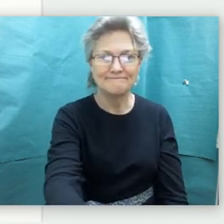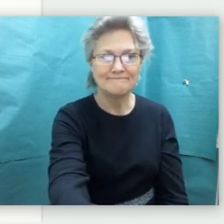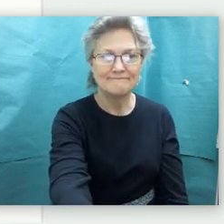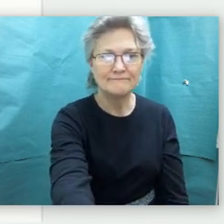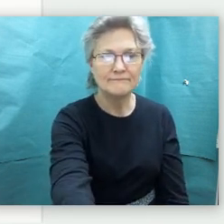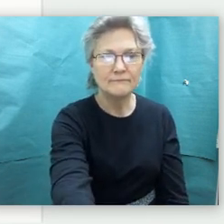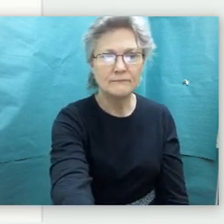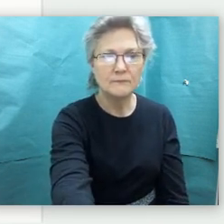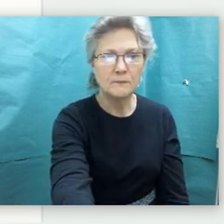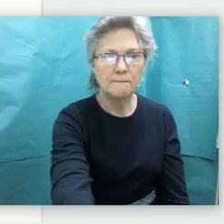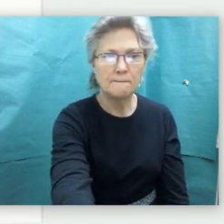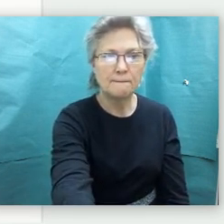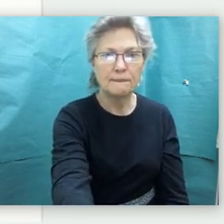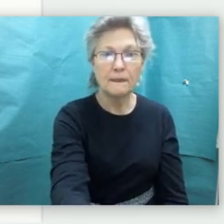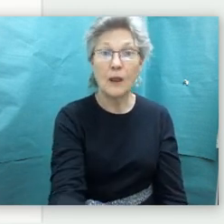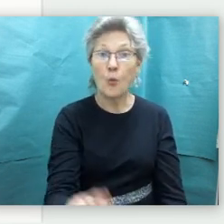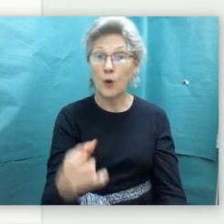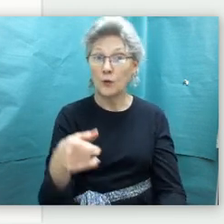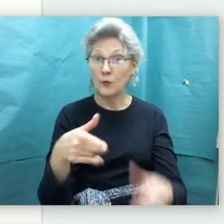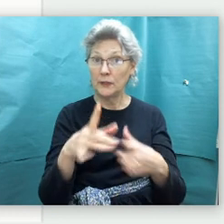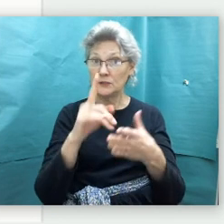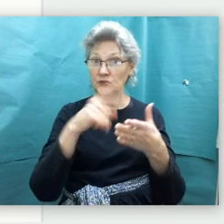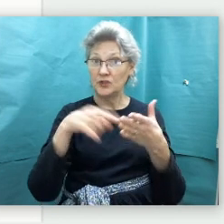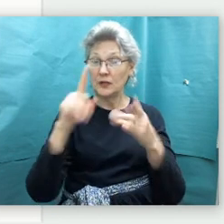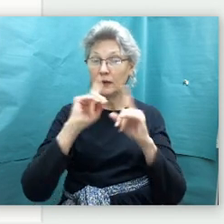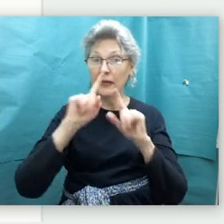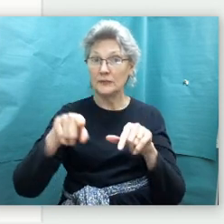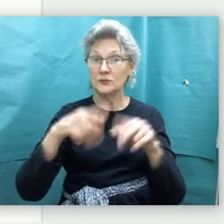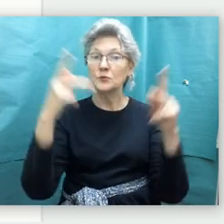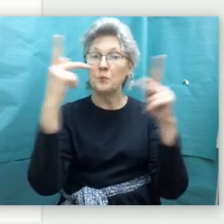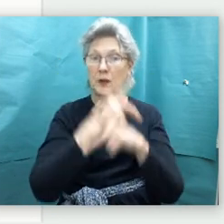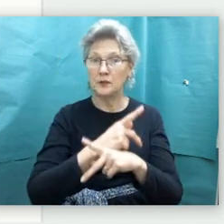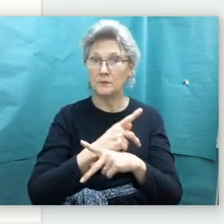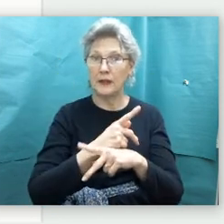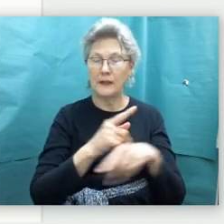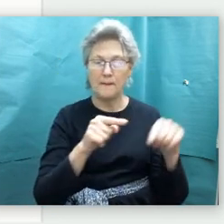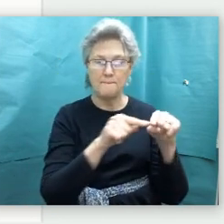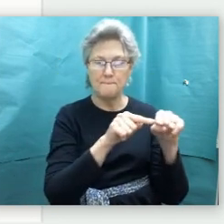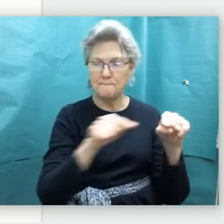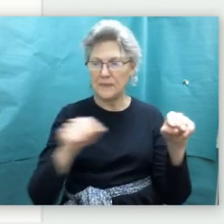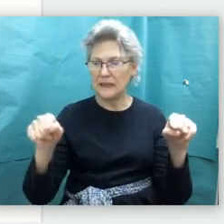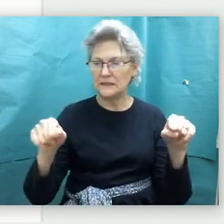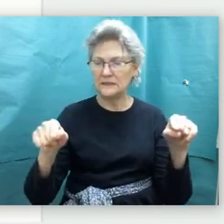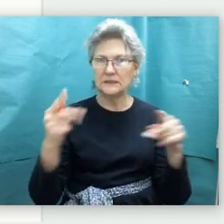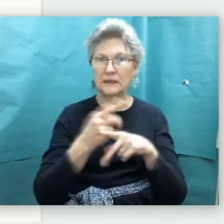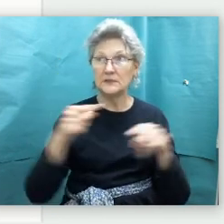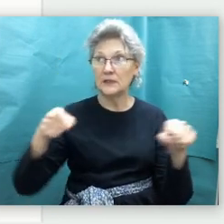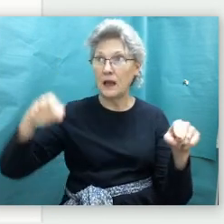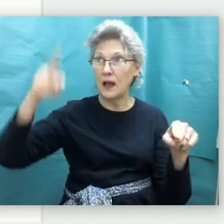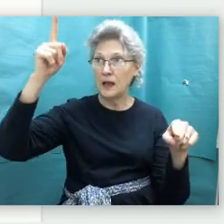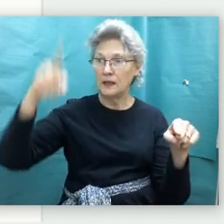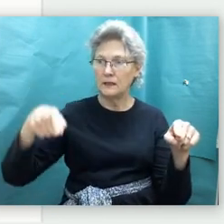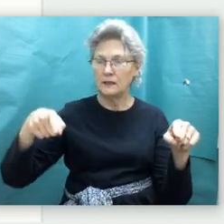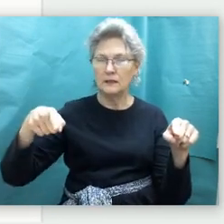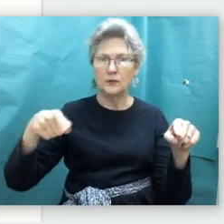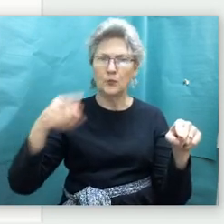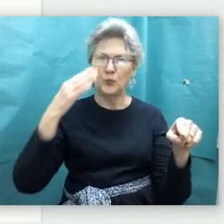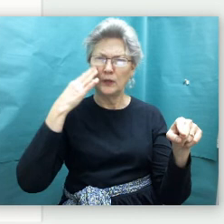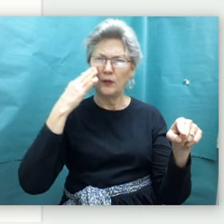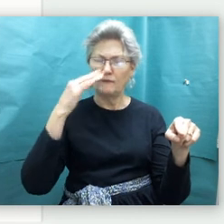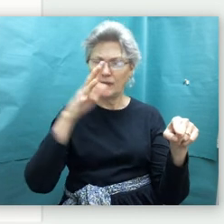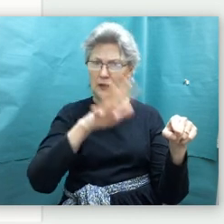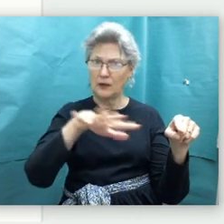One way that we could check the reasonableness of our answer is to multiply the base and the height together, because we know if